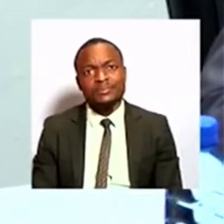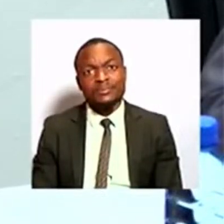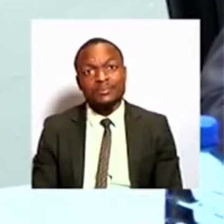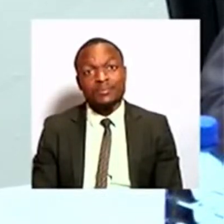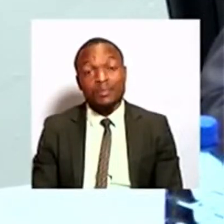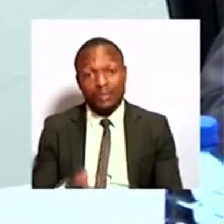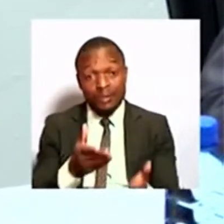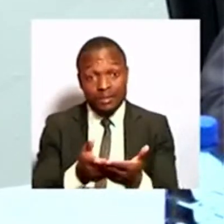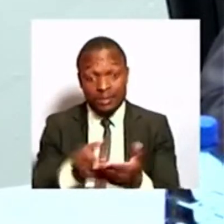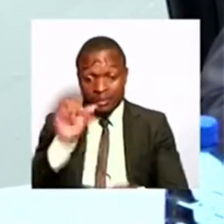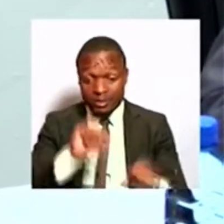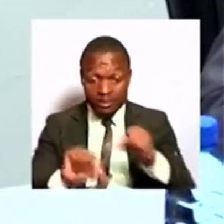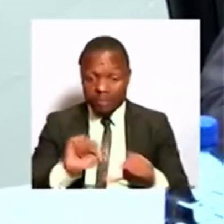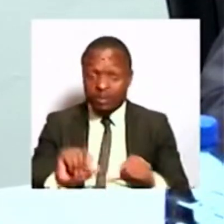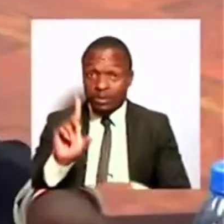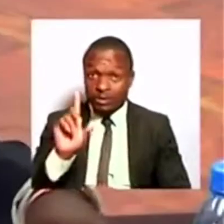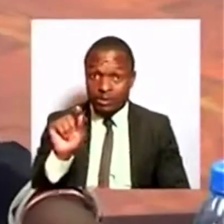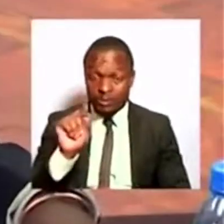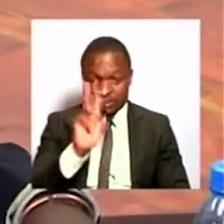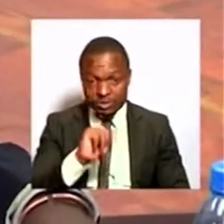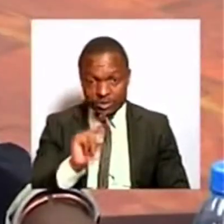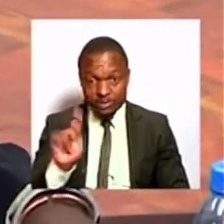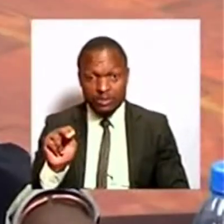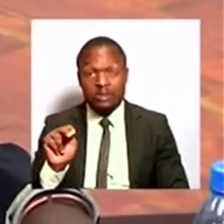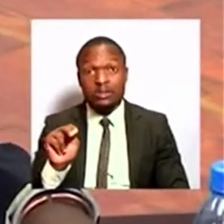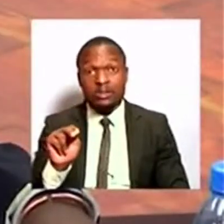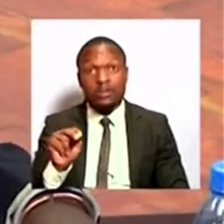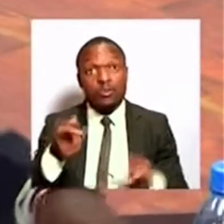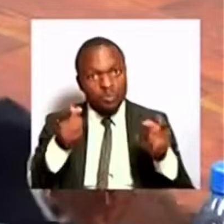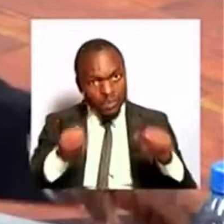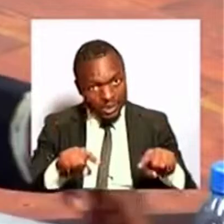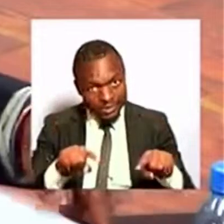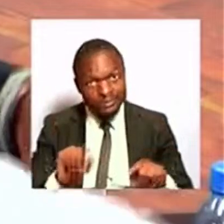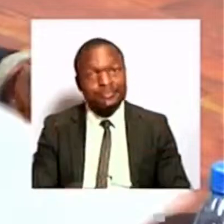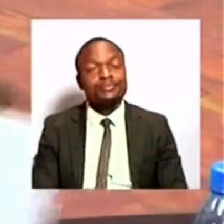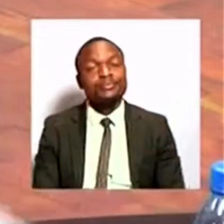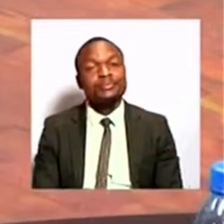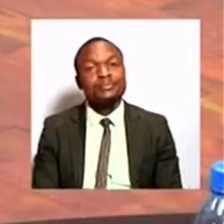This is the audit for 2022, Mr. Chairman. Yes, when?